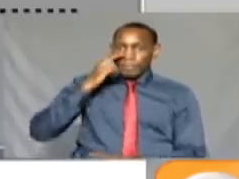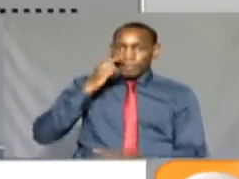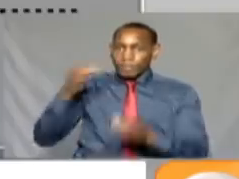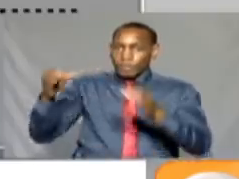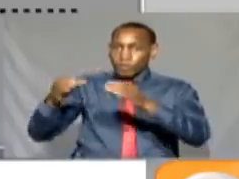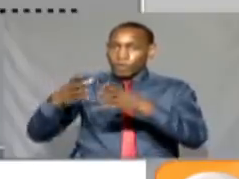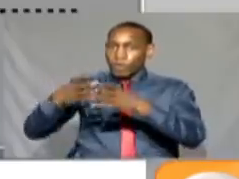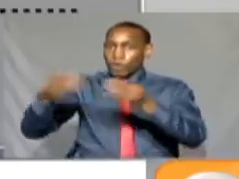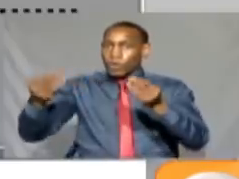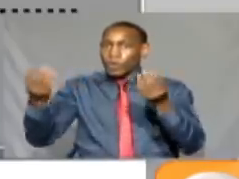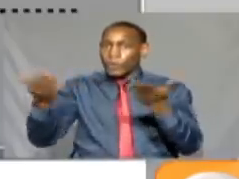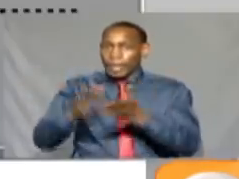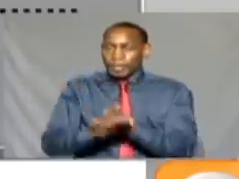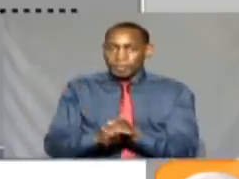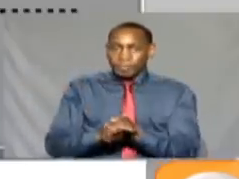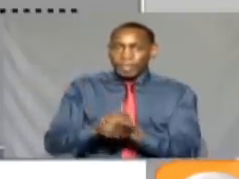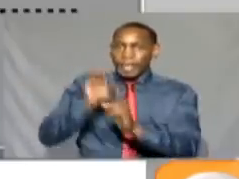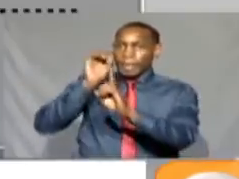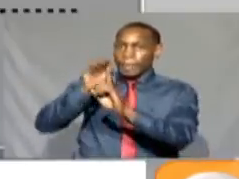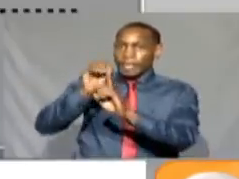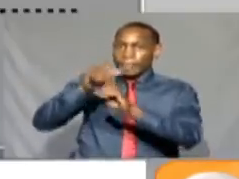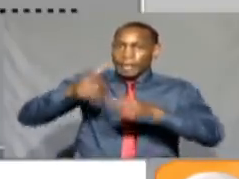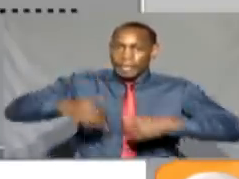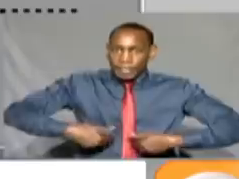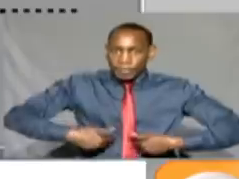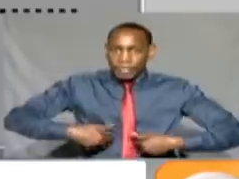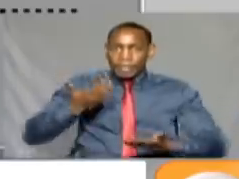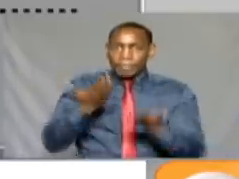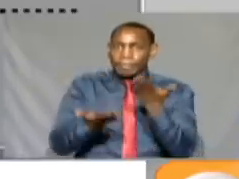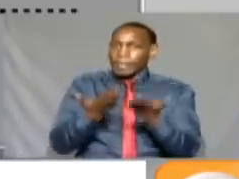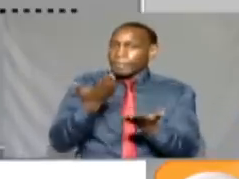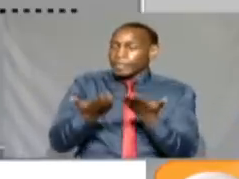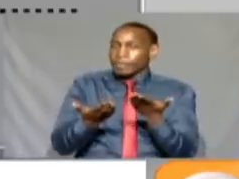go? Have they mentored some youngsters or are they still in the